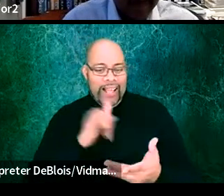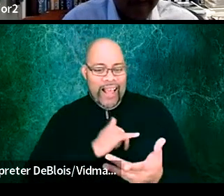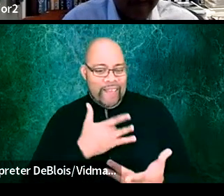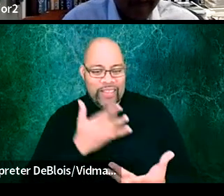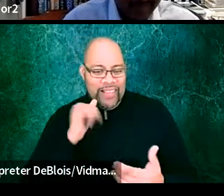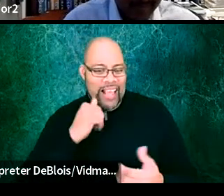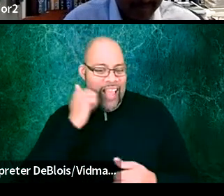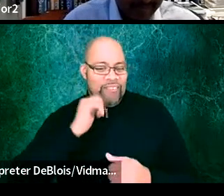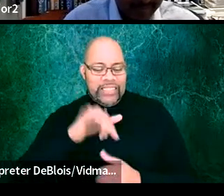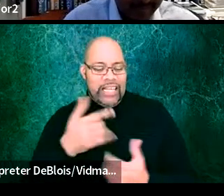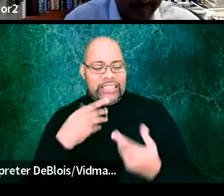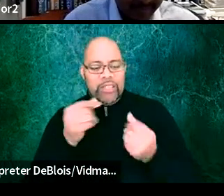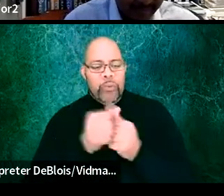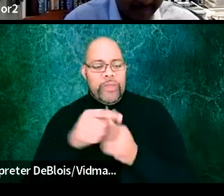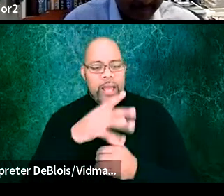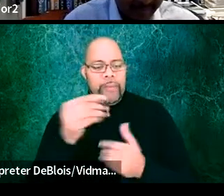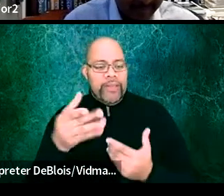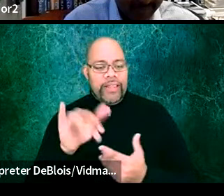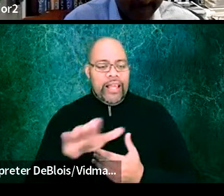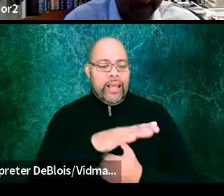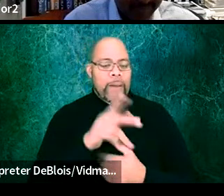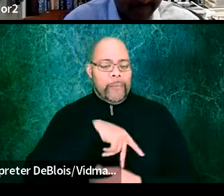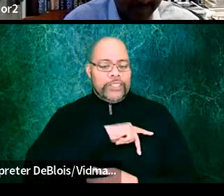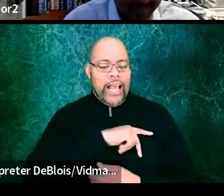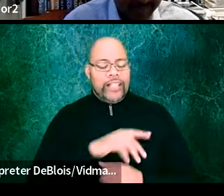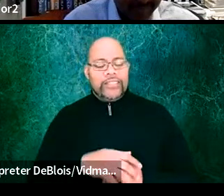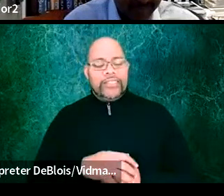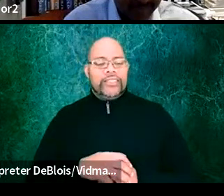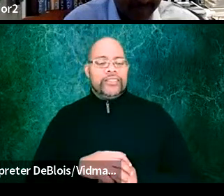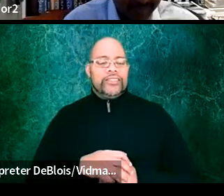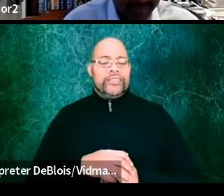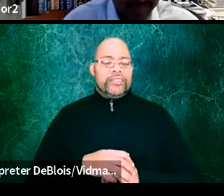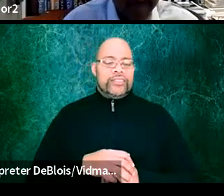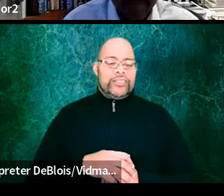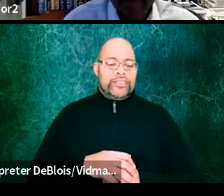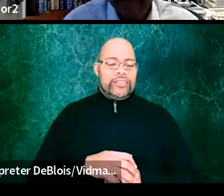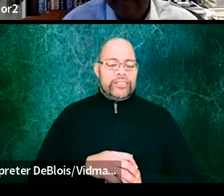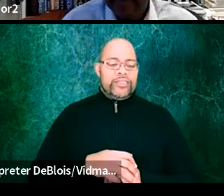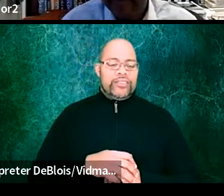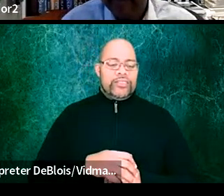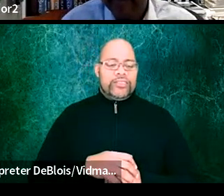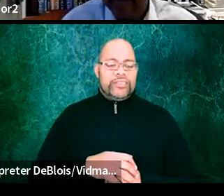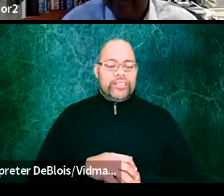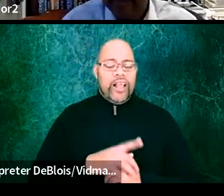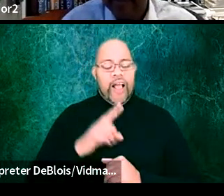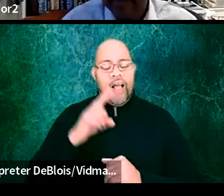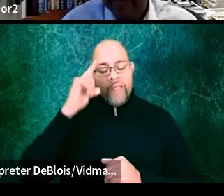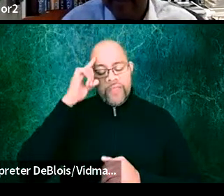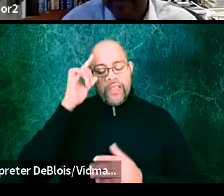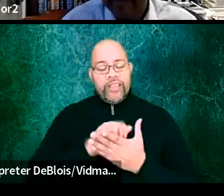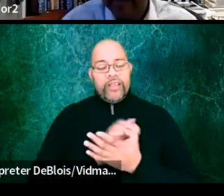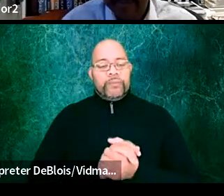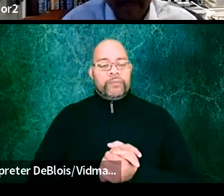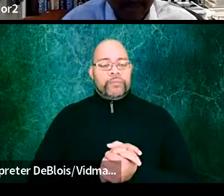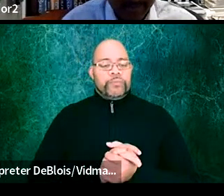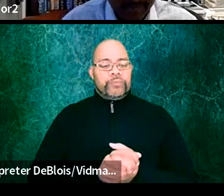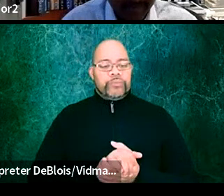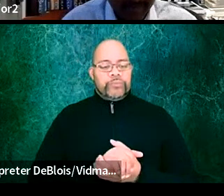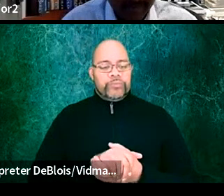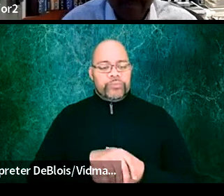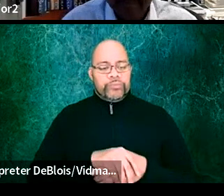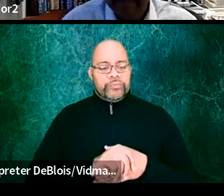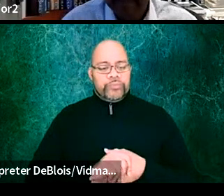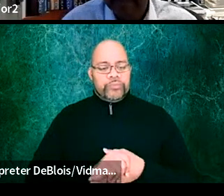day, dealing with them and their little personalities and things. And I think, you know,